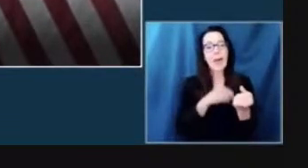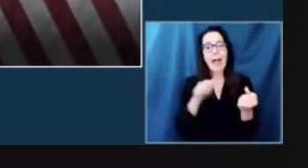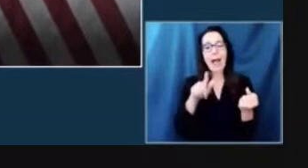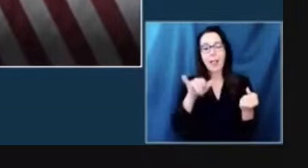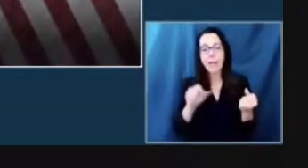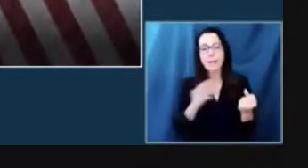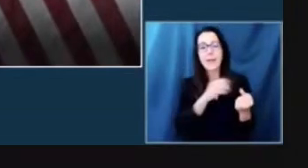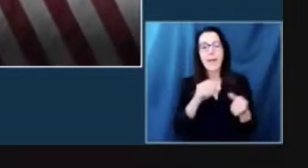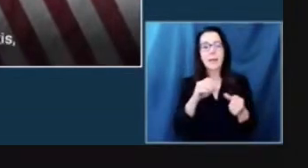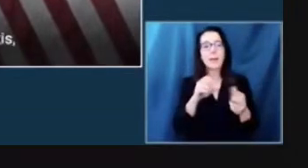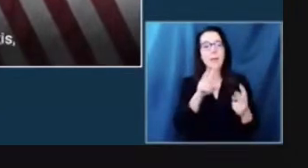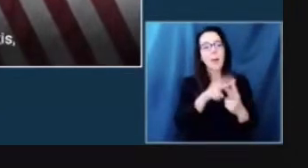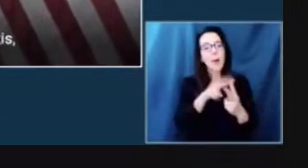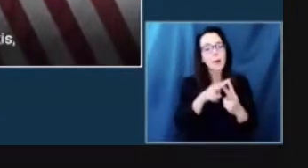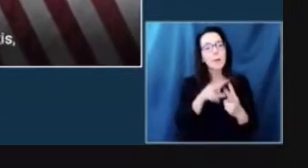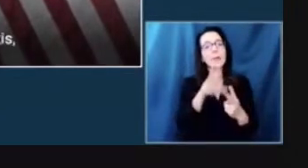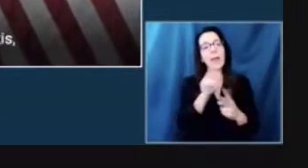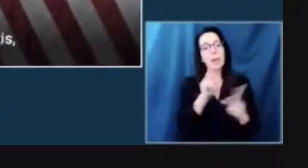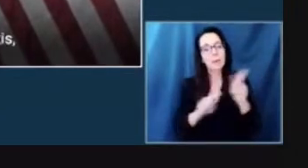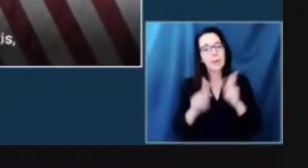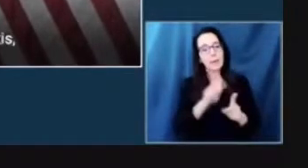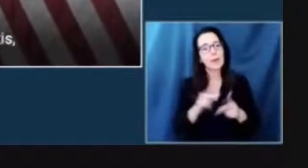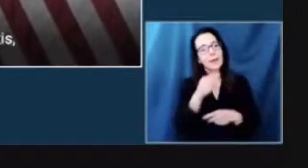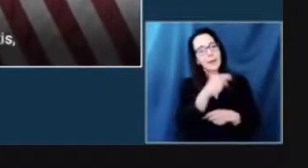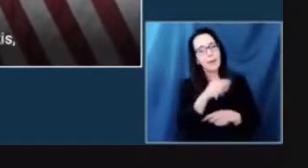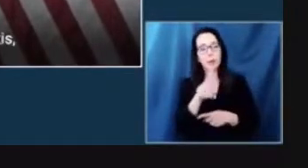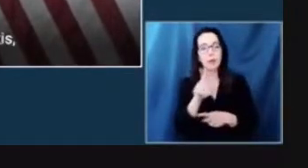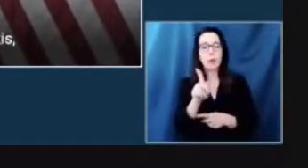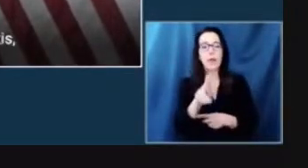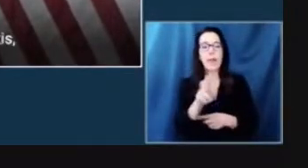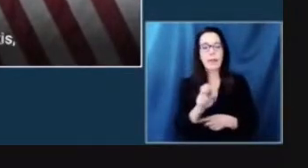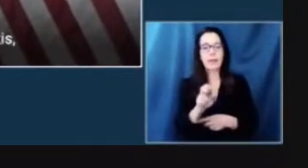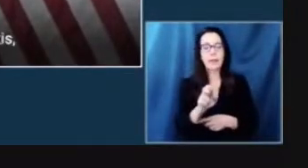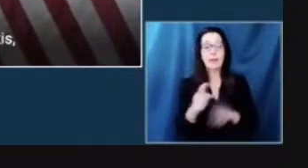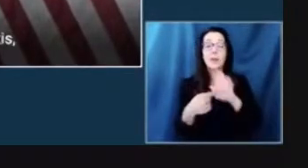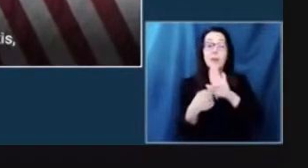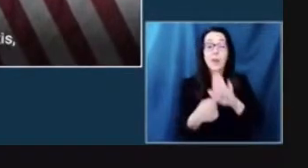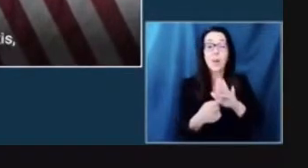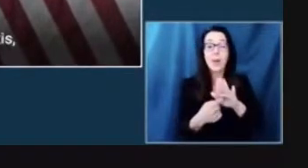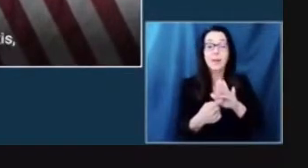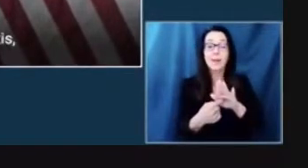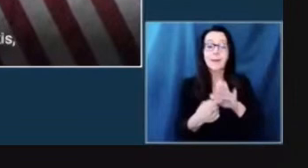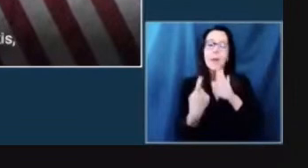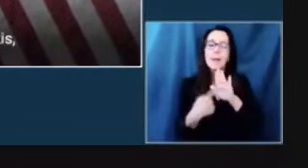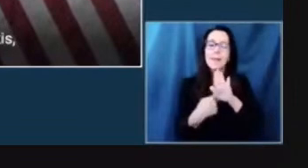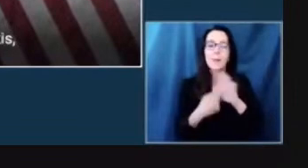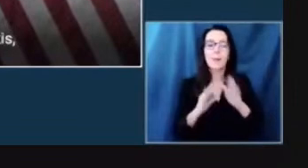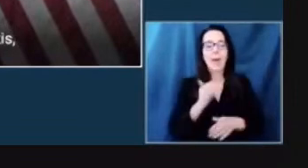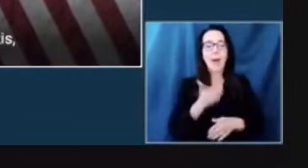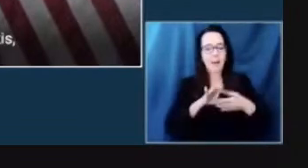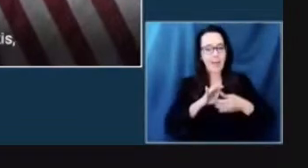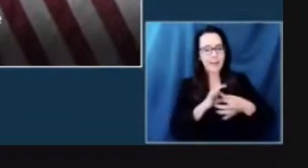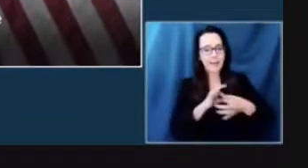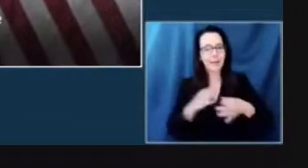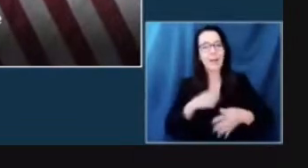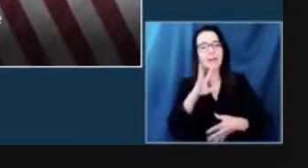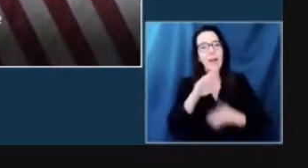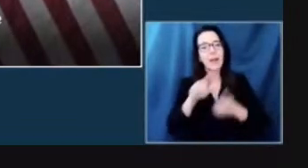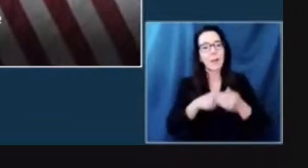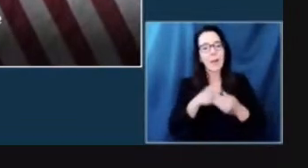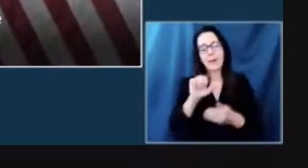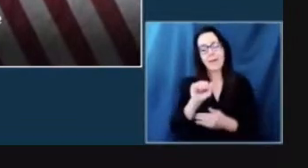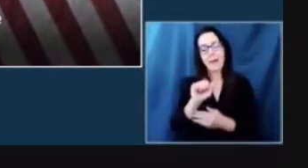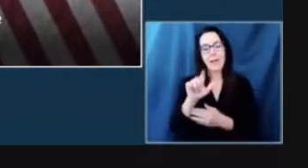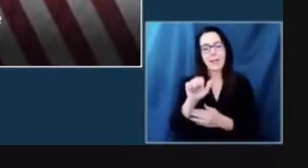of Ukraine. As an example of our alliance, I was just talking with Lieutenant Governor Eleni Kounalakis, and